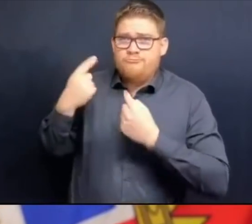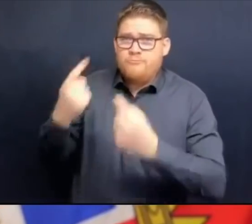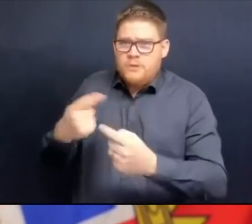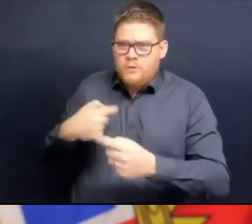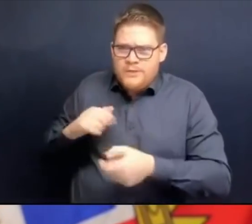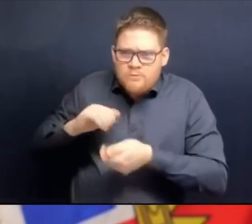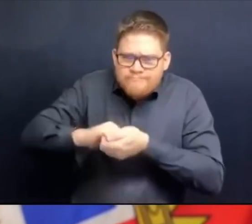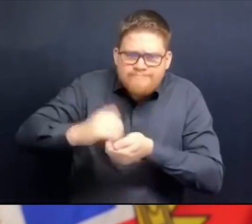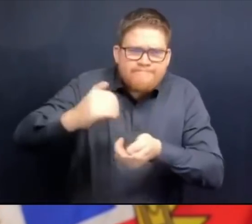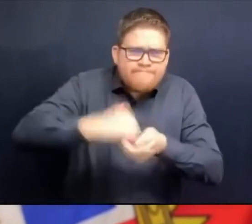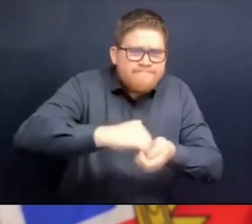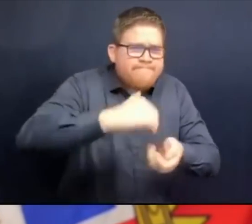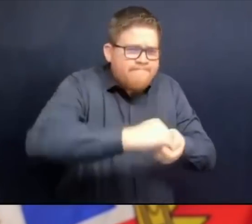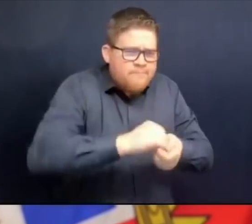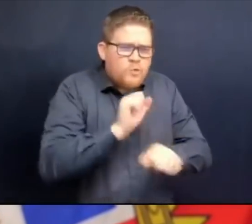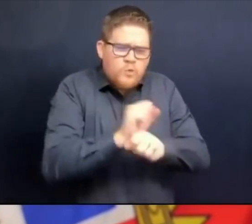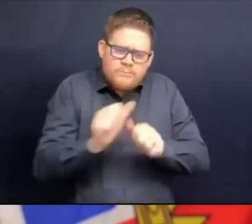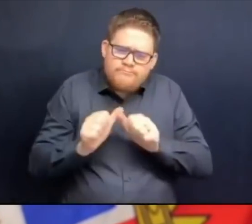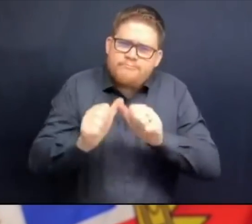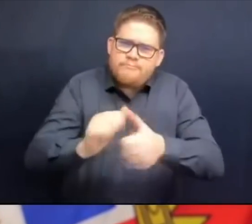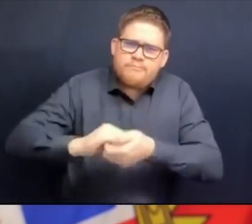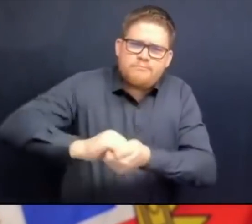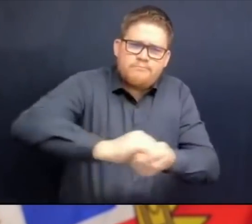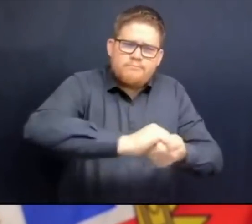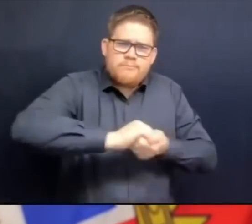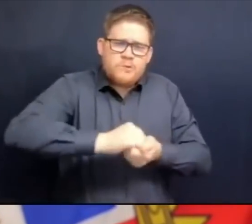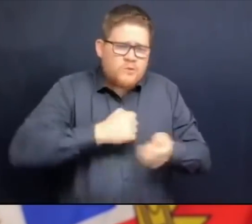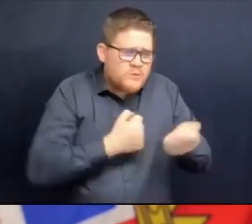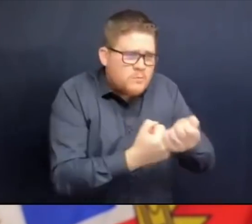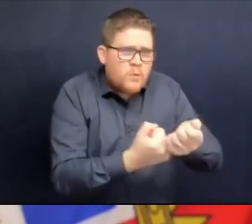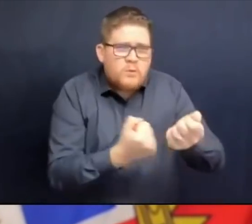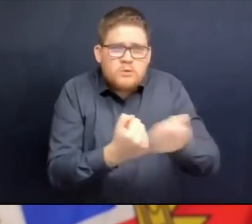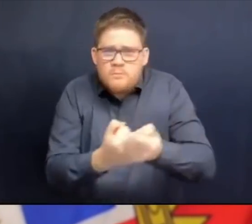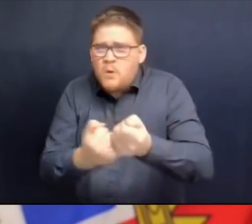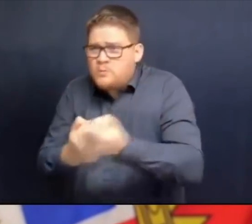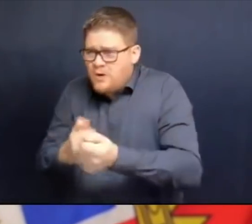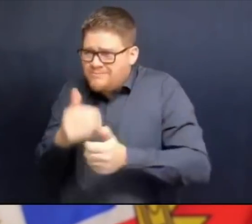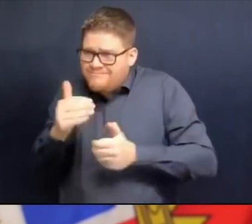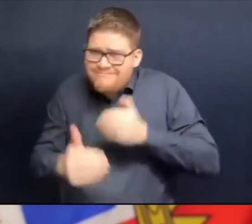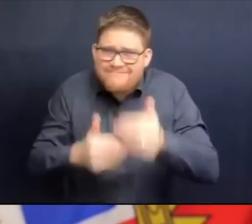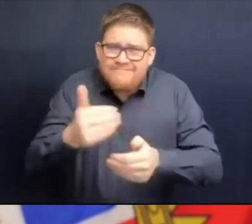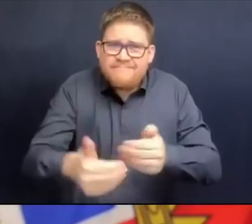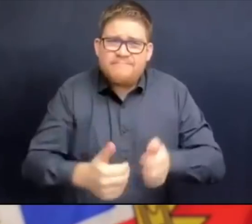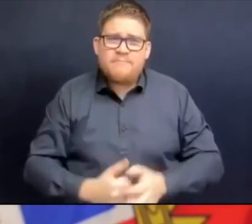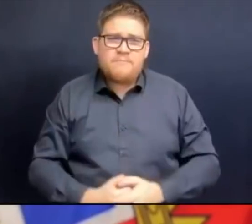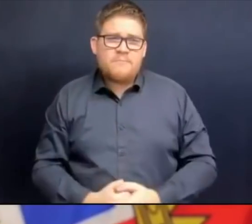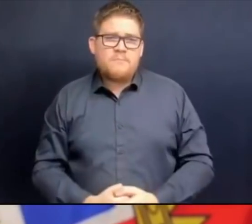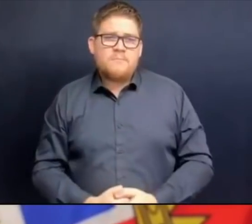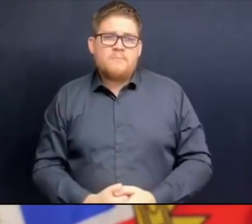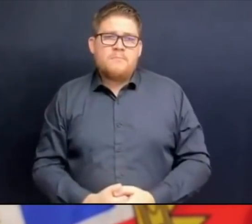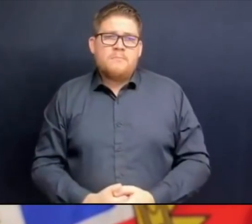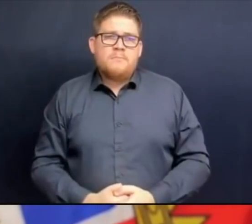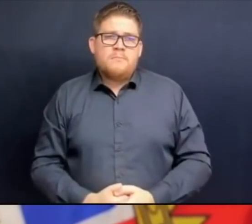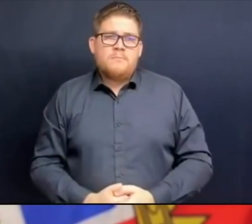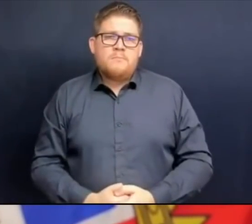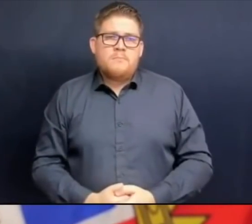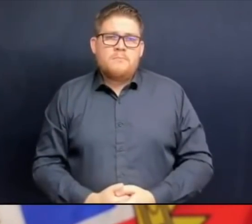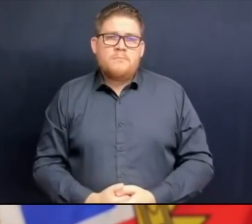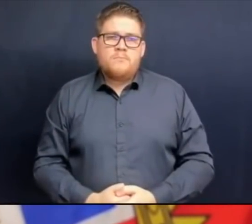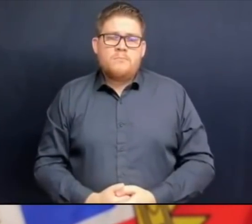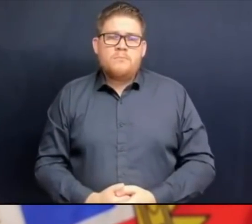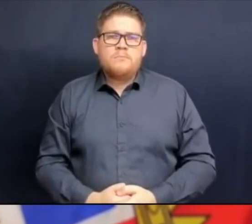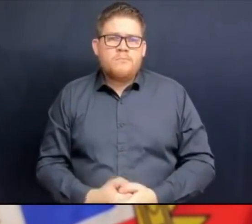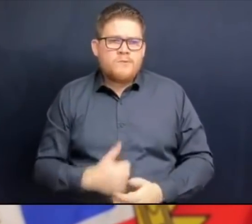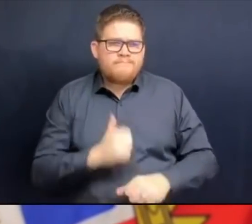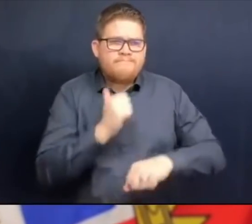we are continuing to support each other as families, as communities across this province. The public health tools